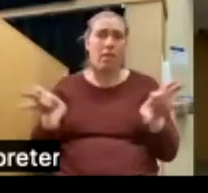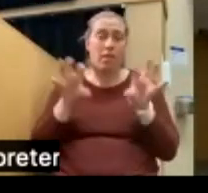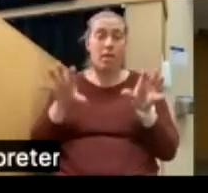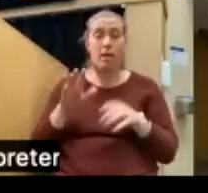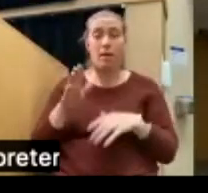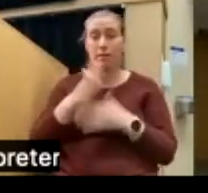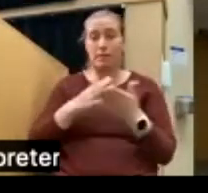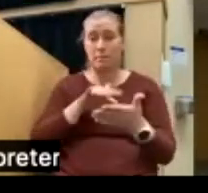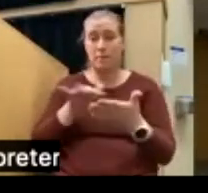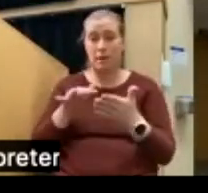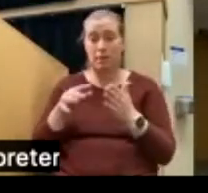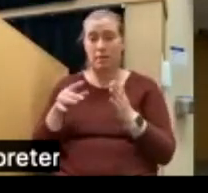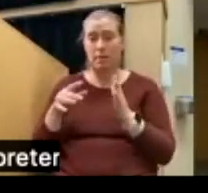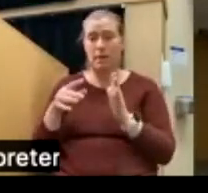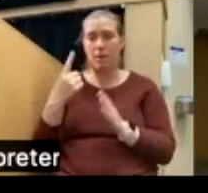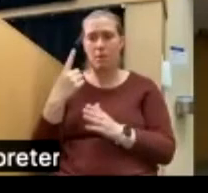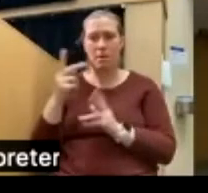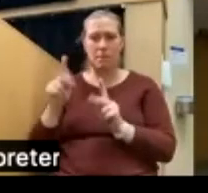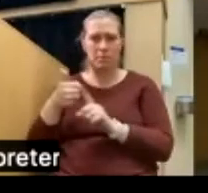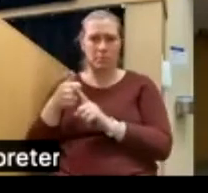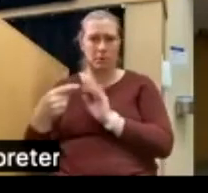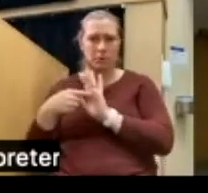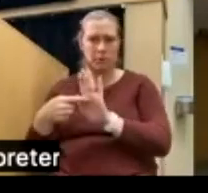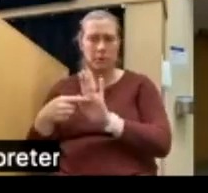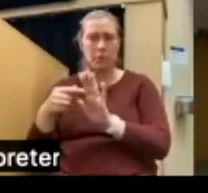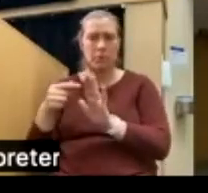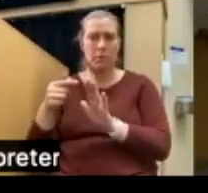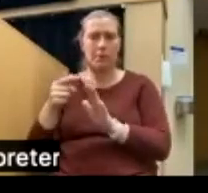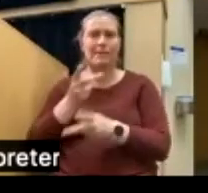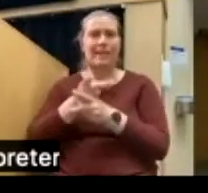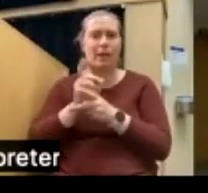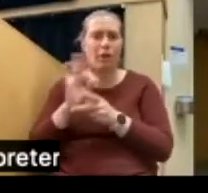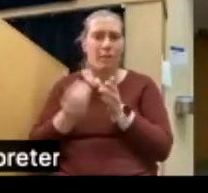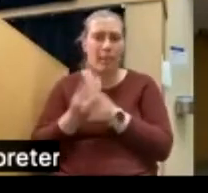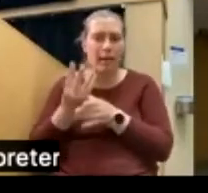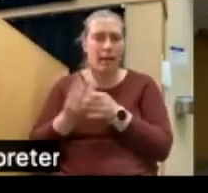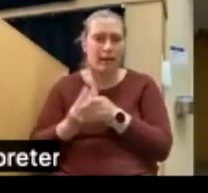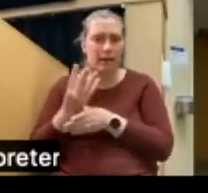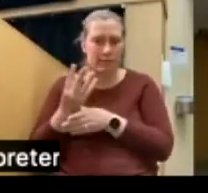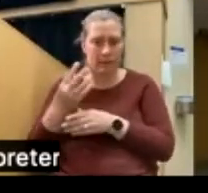that Atul Gawande highlighted in Being Mortal about taking care of a plant, that those,